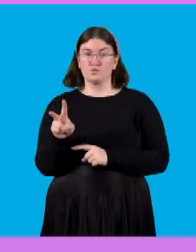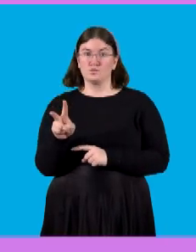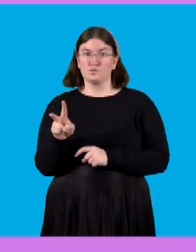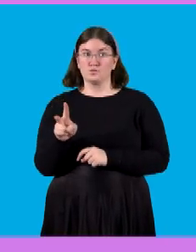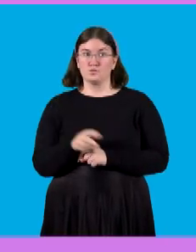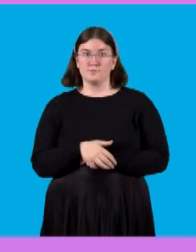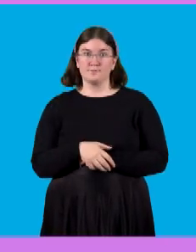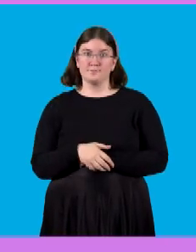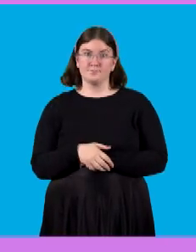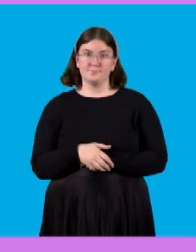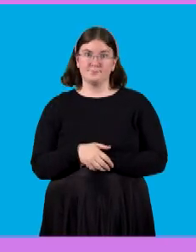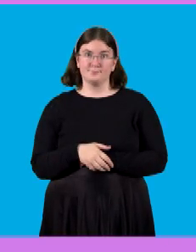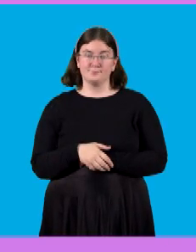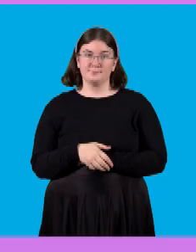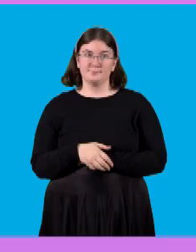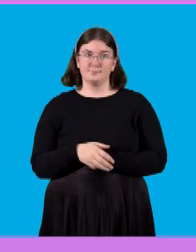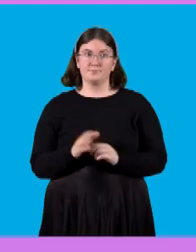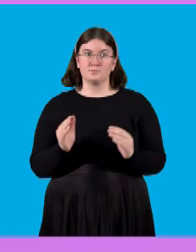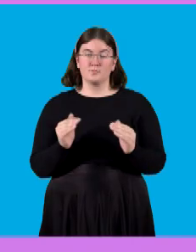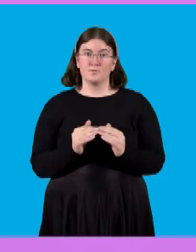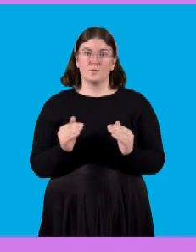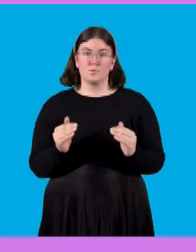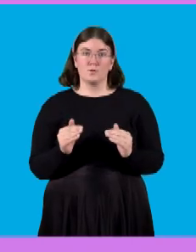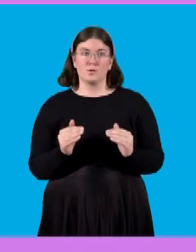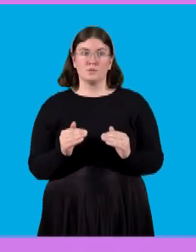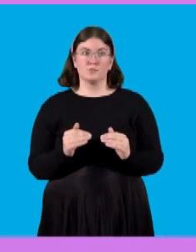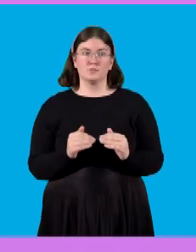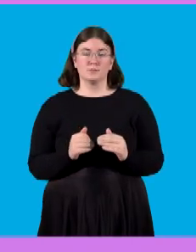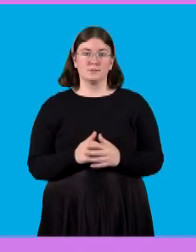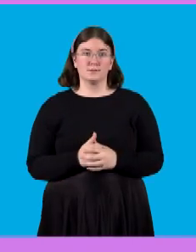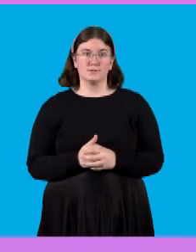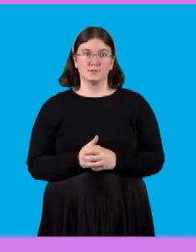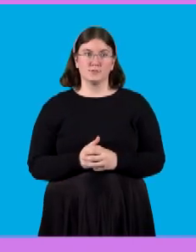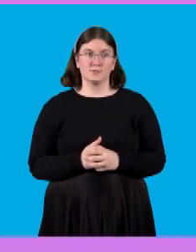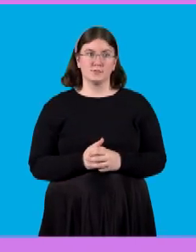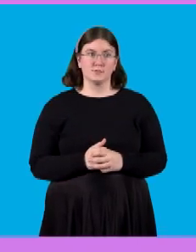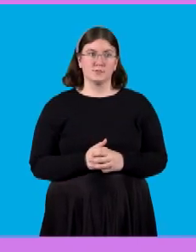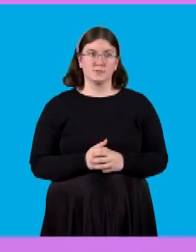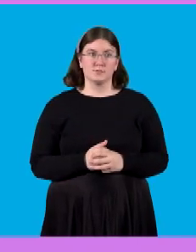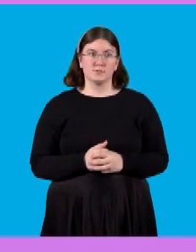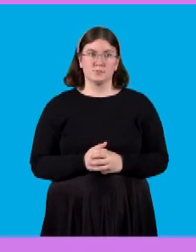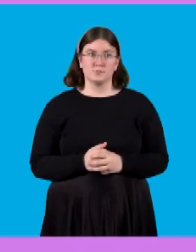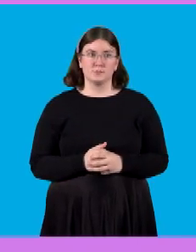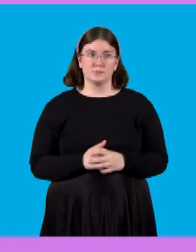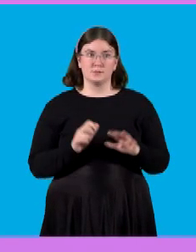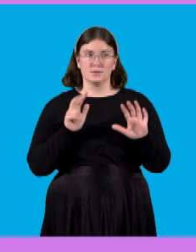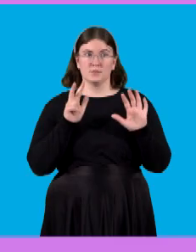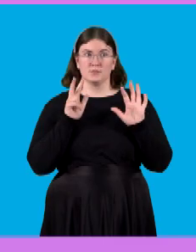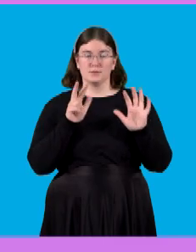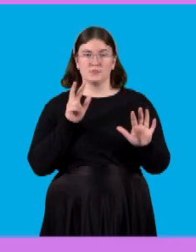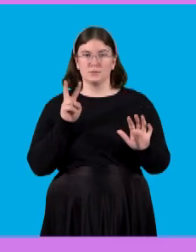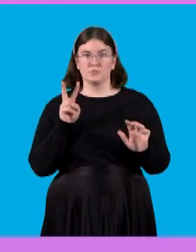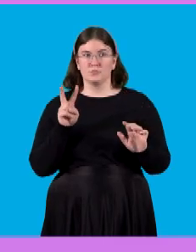multiply by 0.72. That will give me then, right, equals to